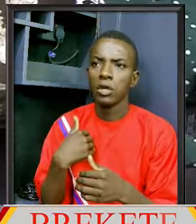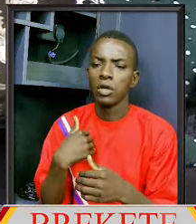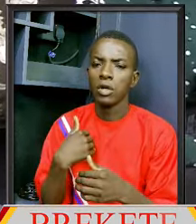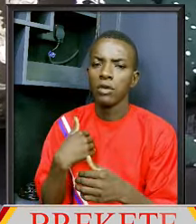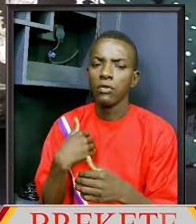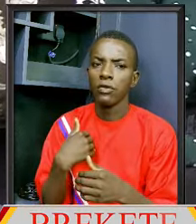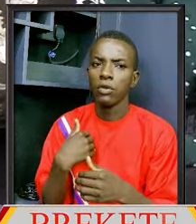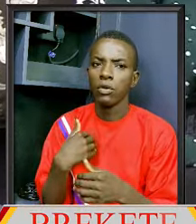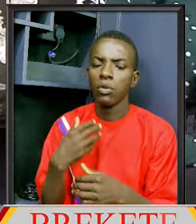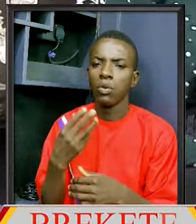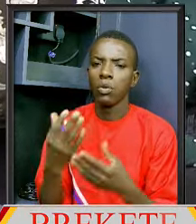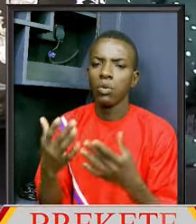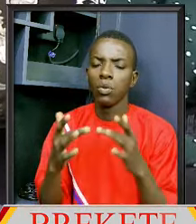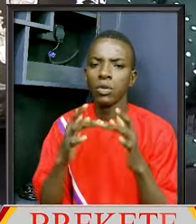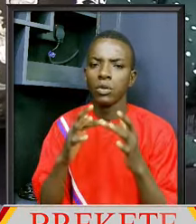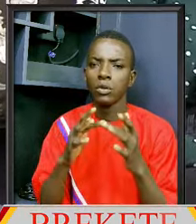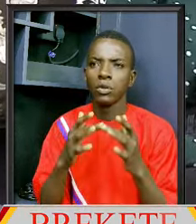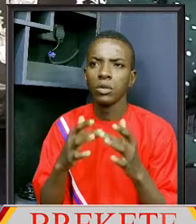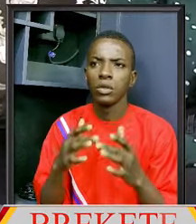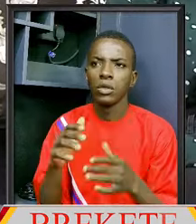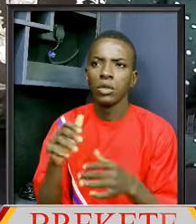our own website. Okay.